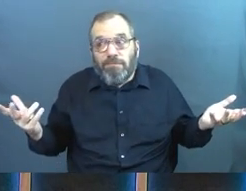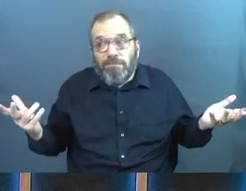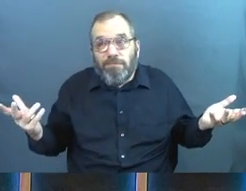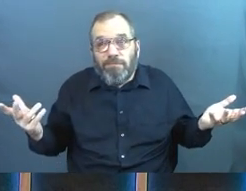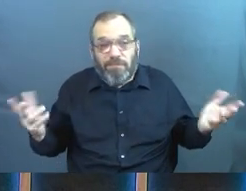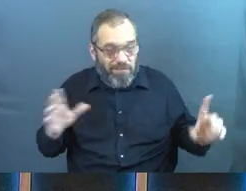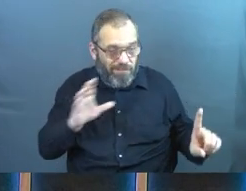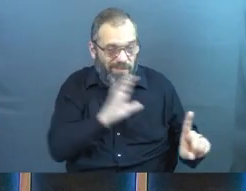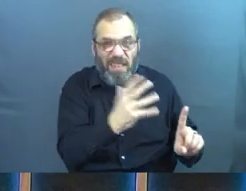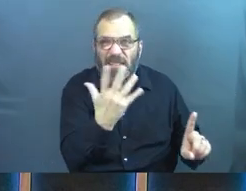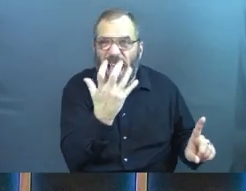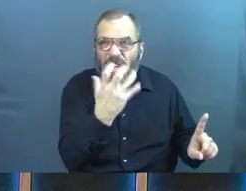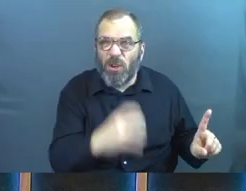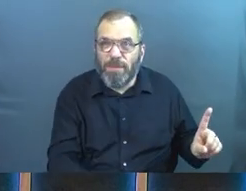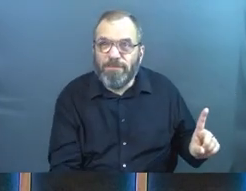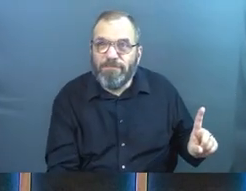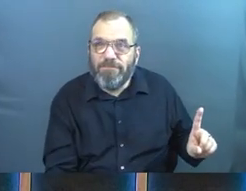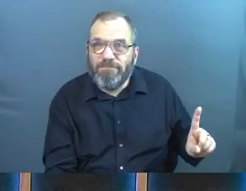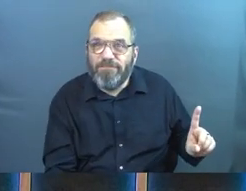It's his anger.